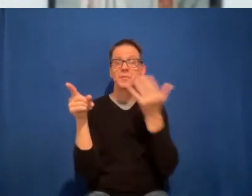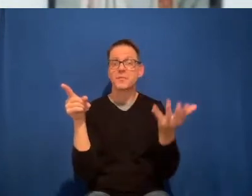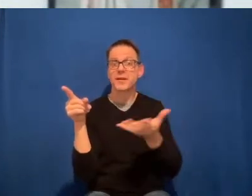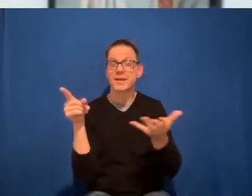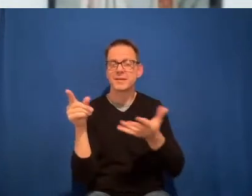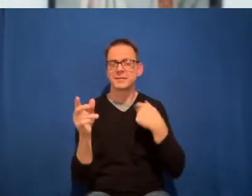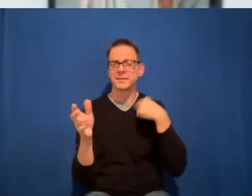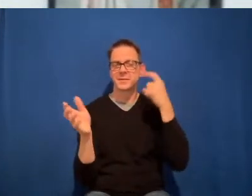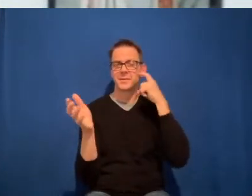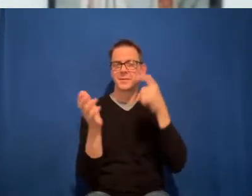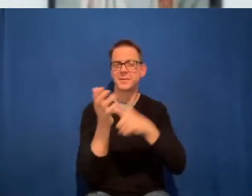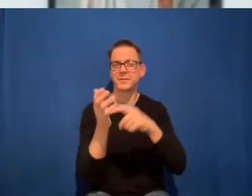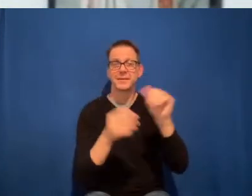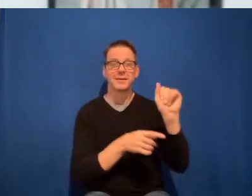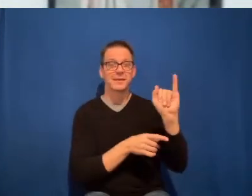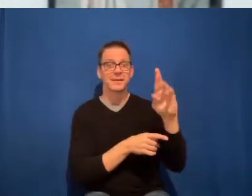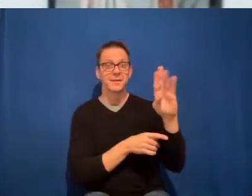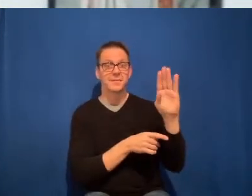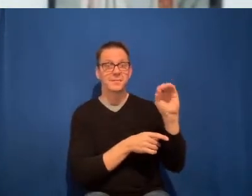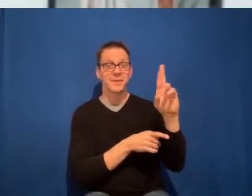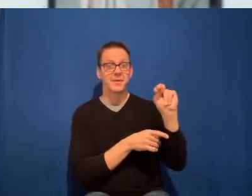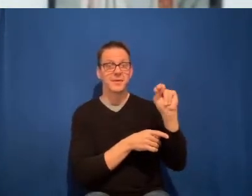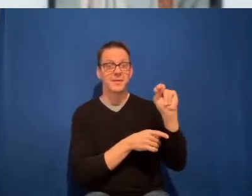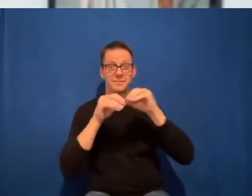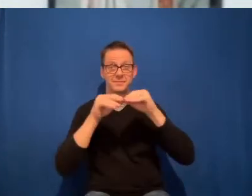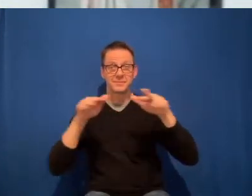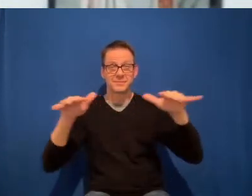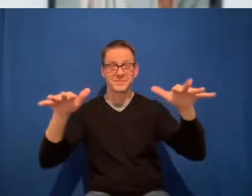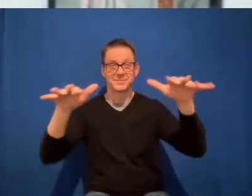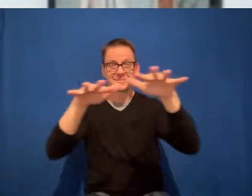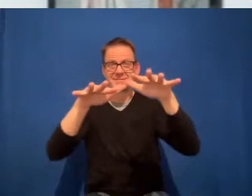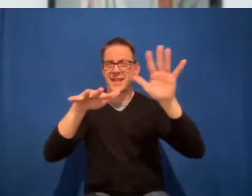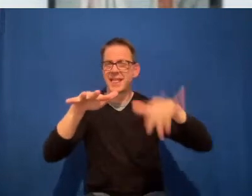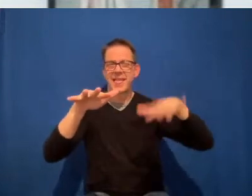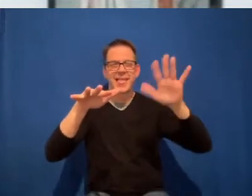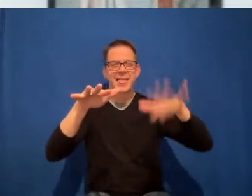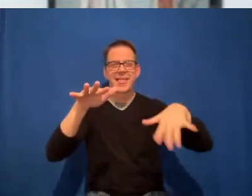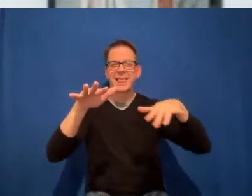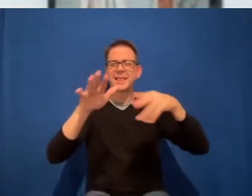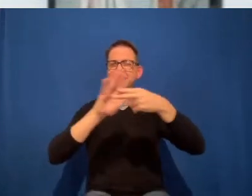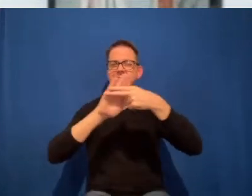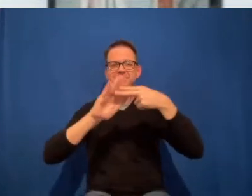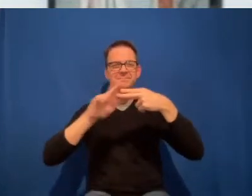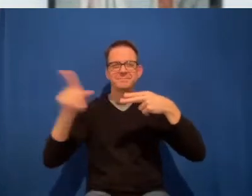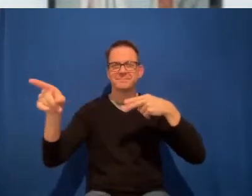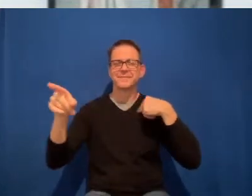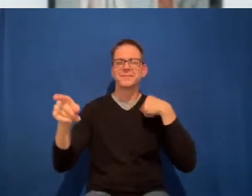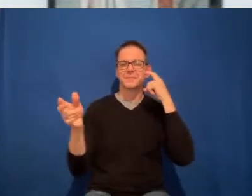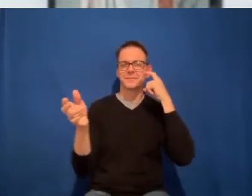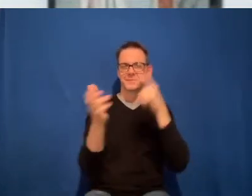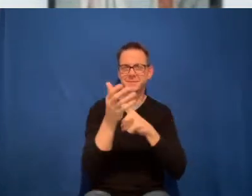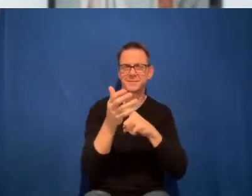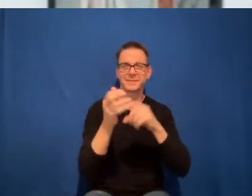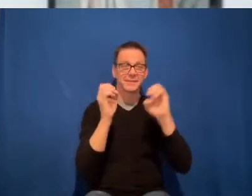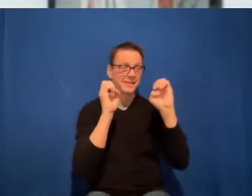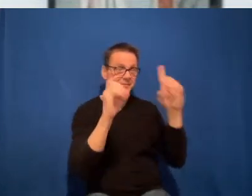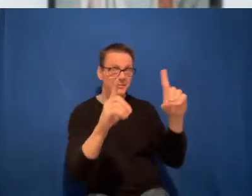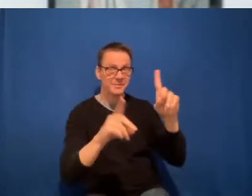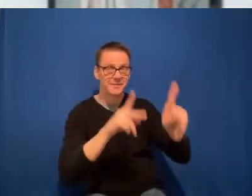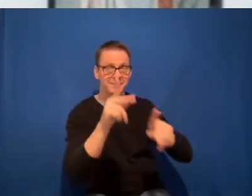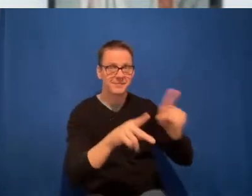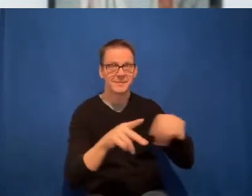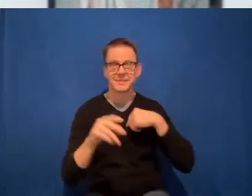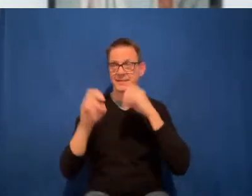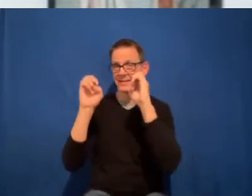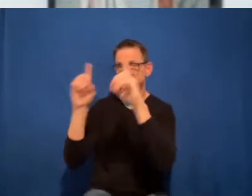we thoroughly acknowledge this, educate our population, educate our workers about this scenario, and also start